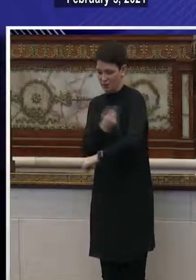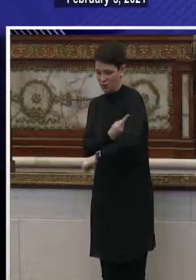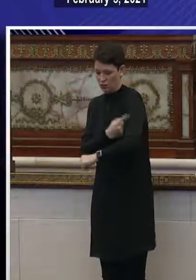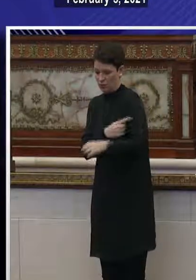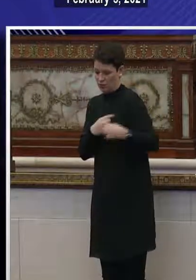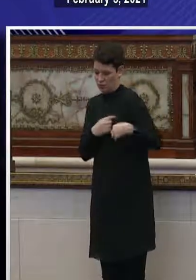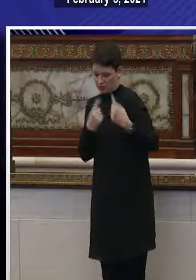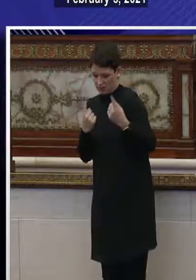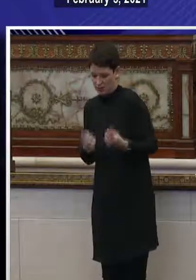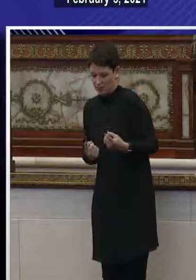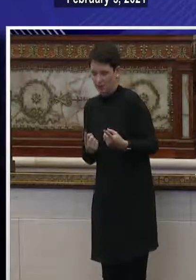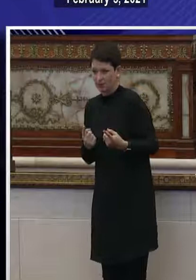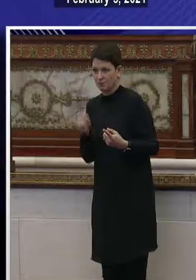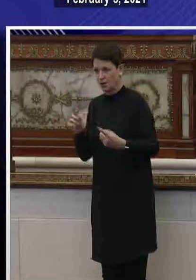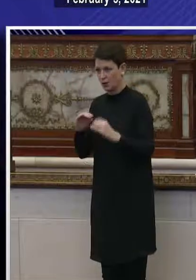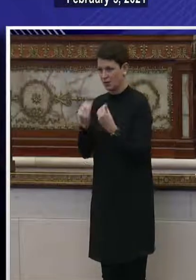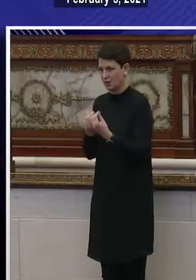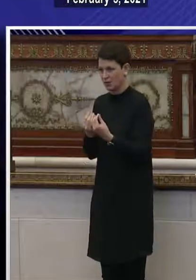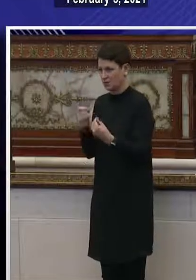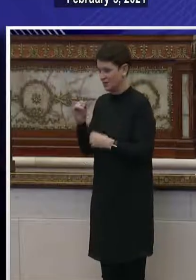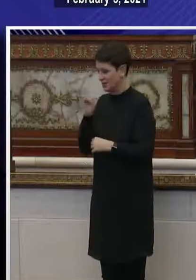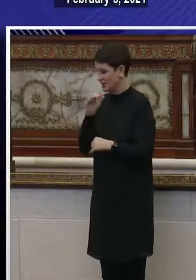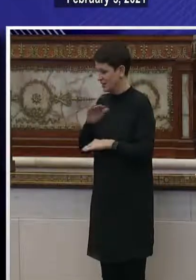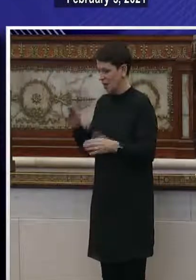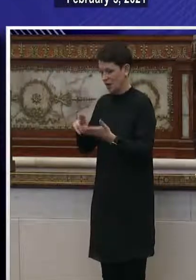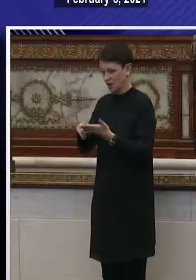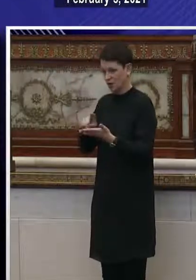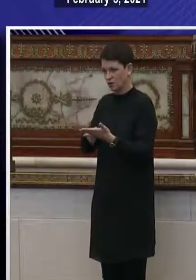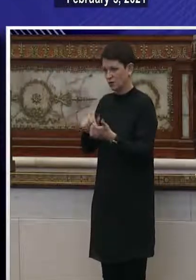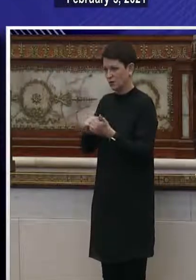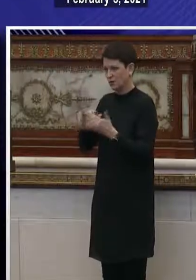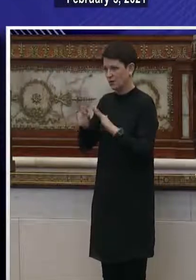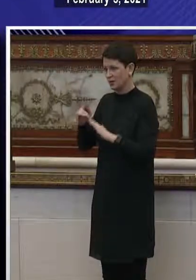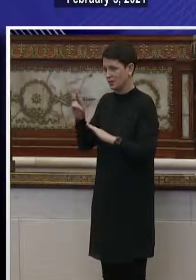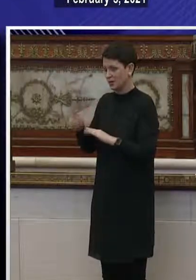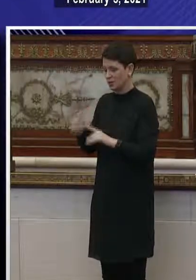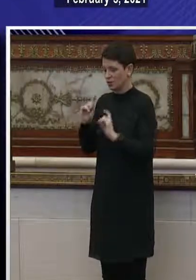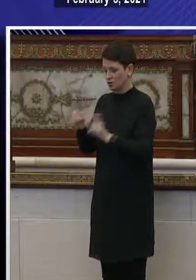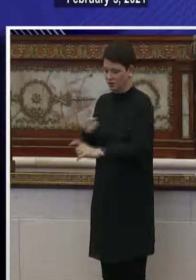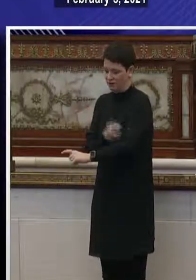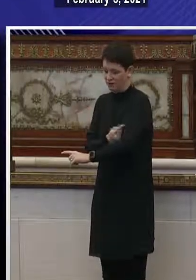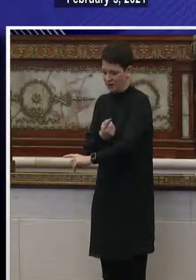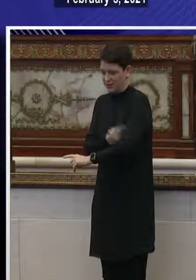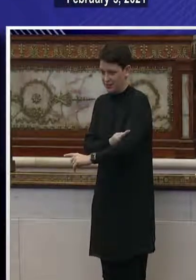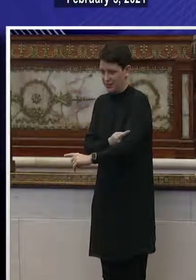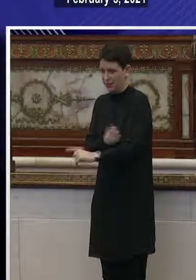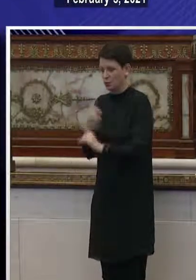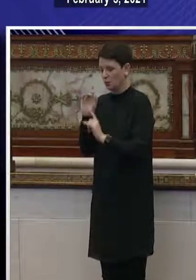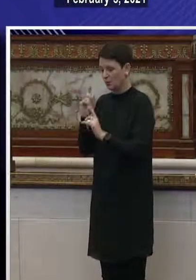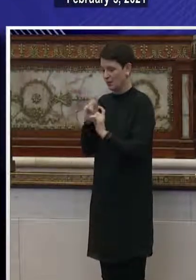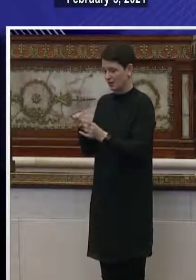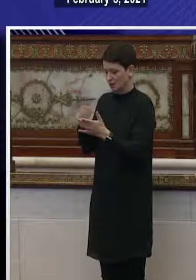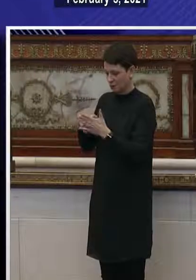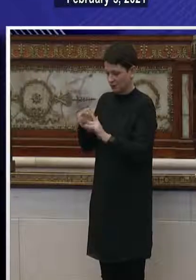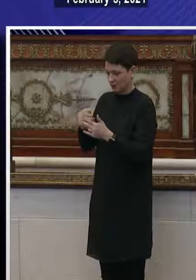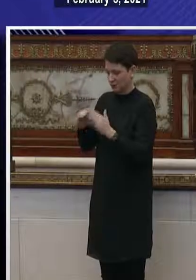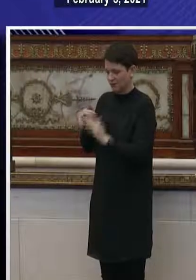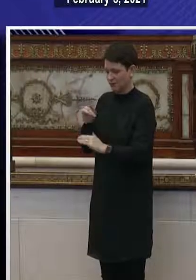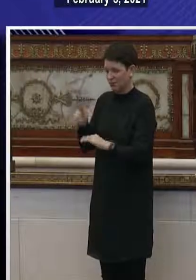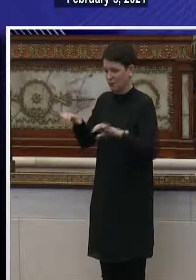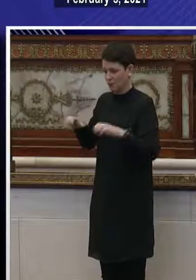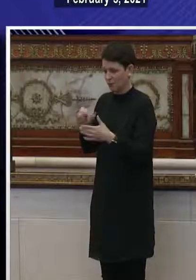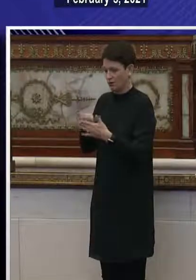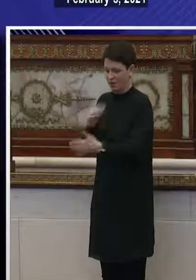far, this organization did not at the time have a contract with the City of Philadelphia to administer the vaccine or receive funding from the City of Philadelphia to perform